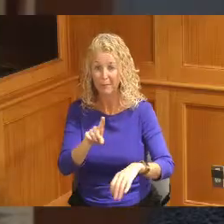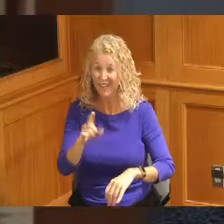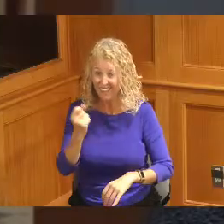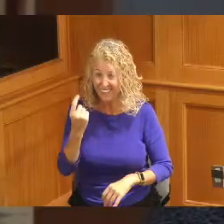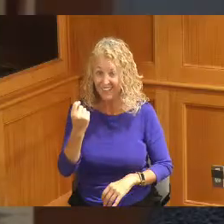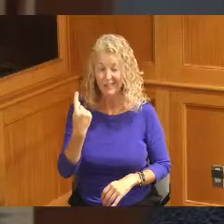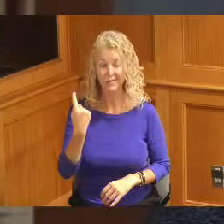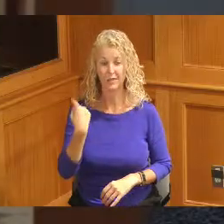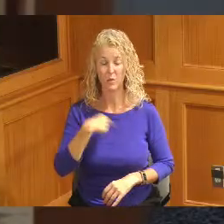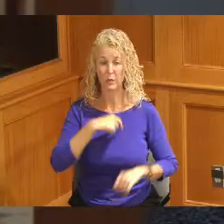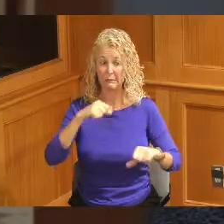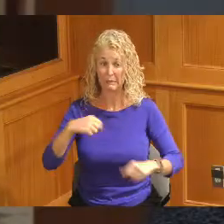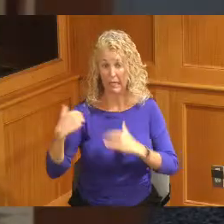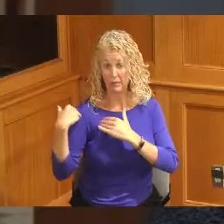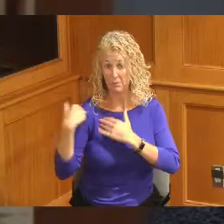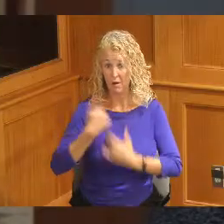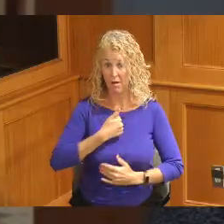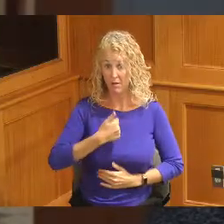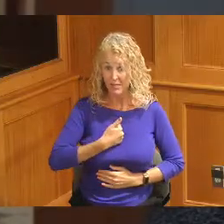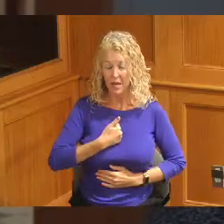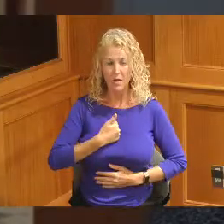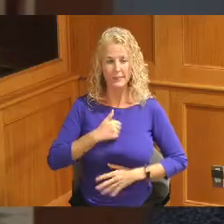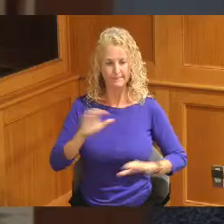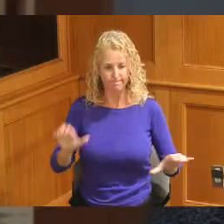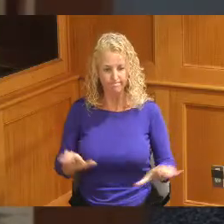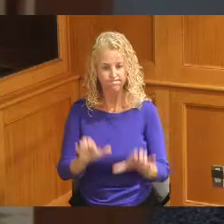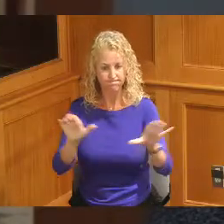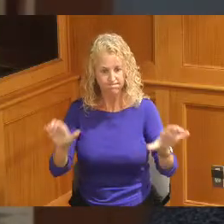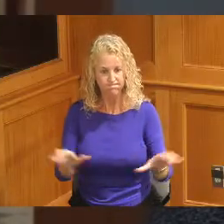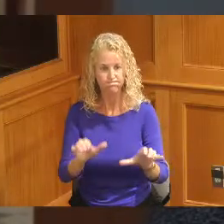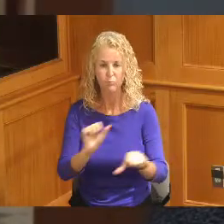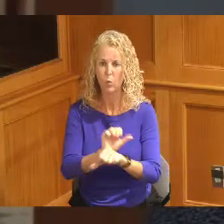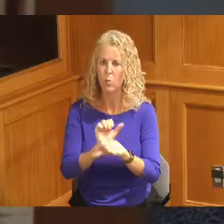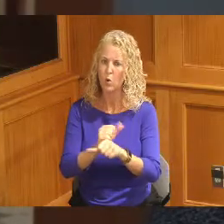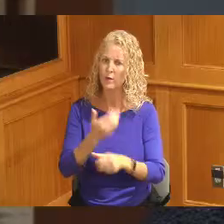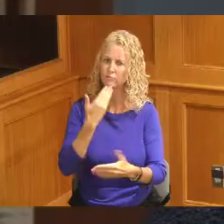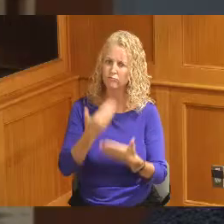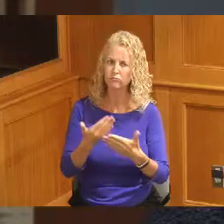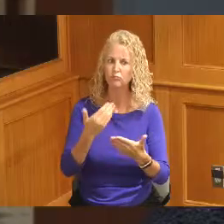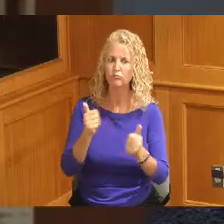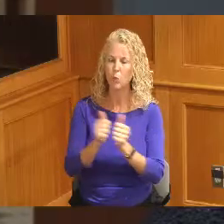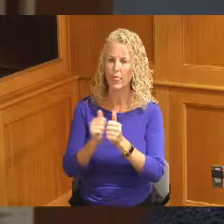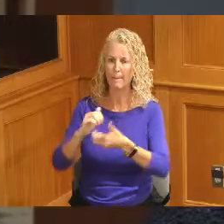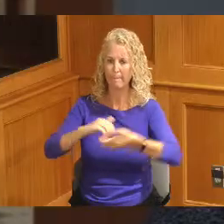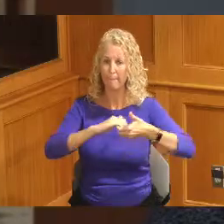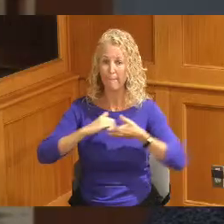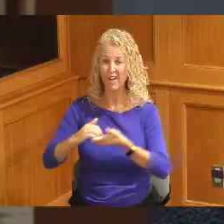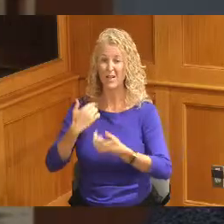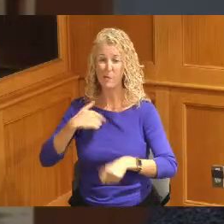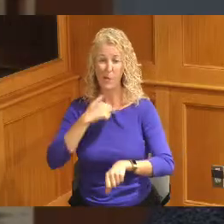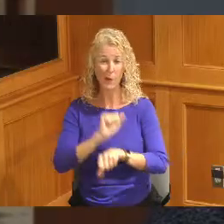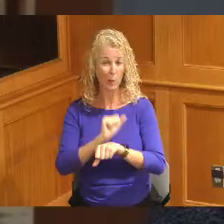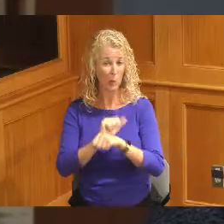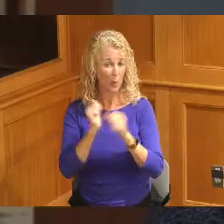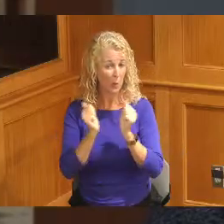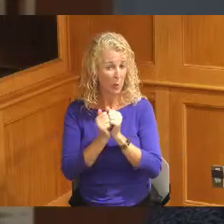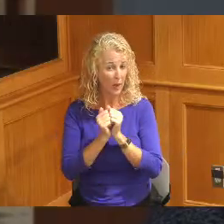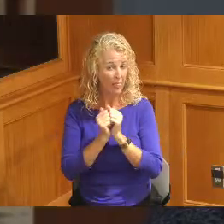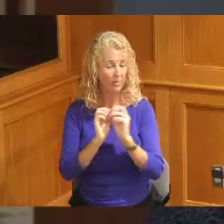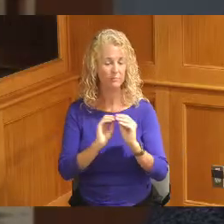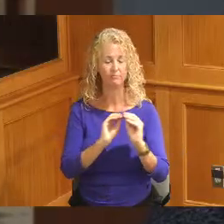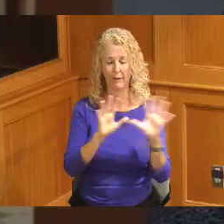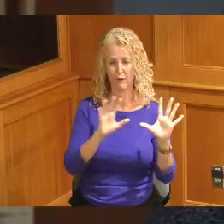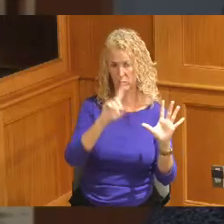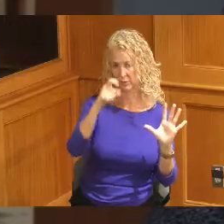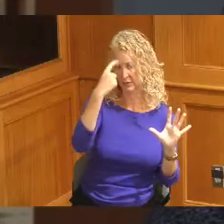the pieces that we're responsible for, and then engaging with all of our partners. So I'm sure you're aware of this, but we engage with obviously our